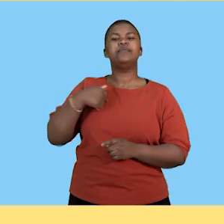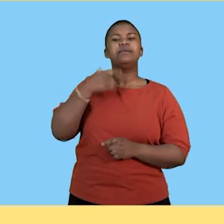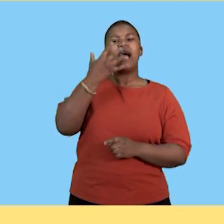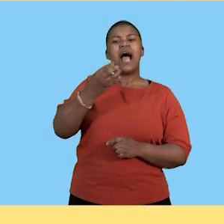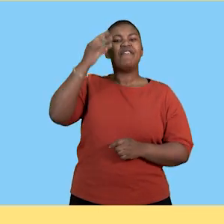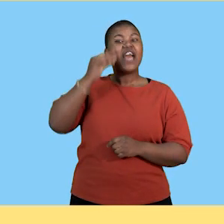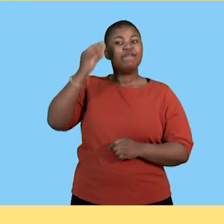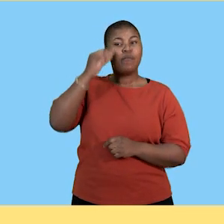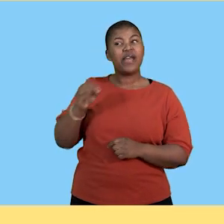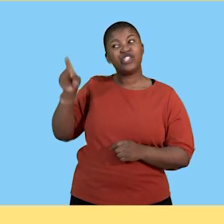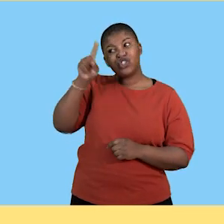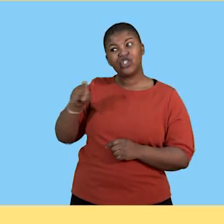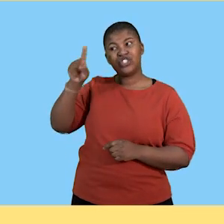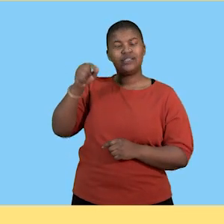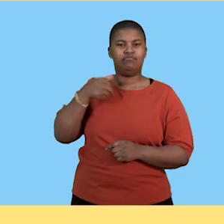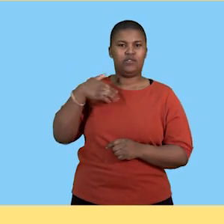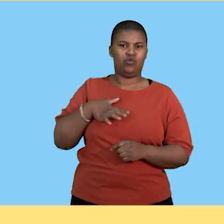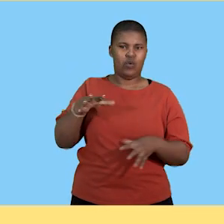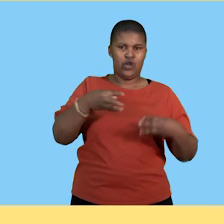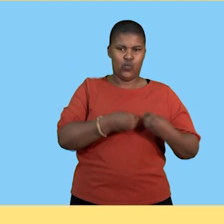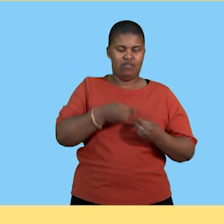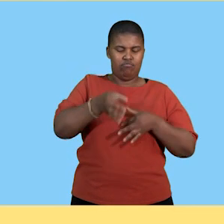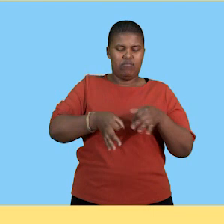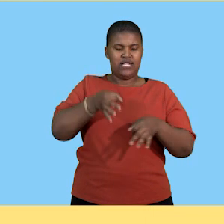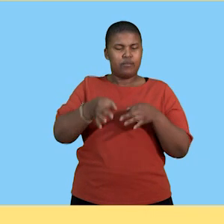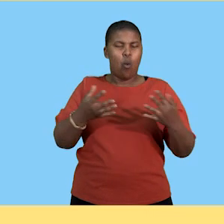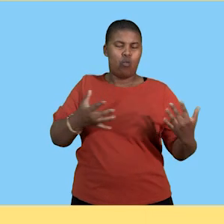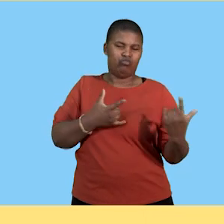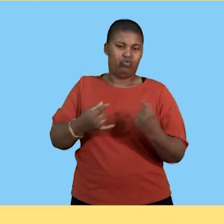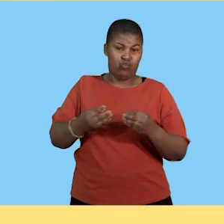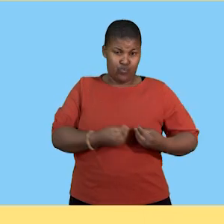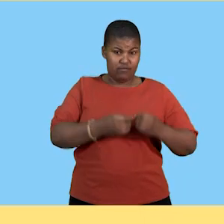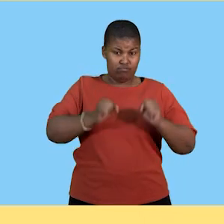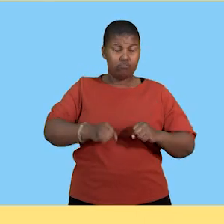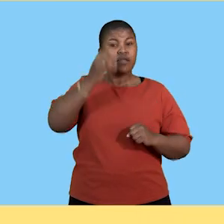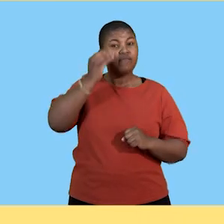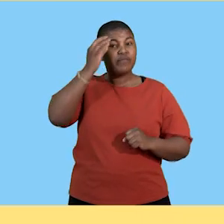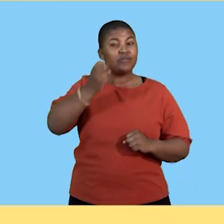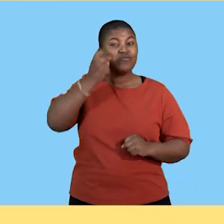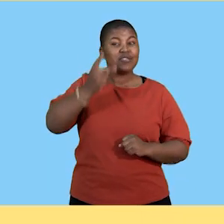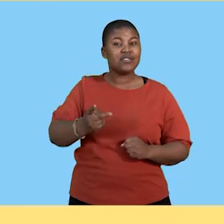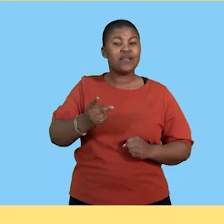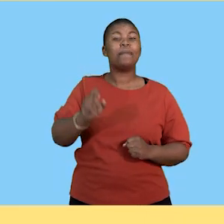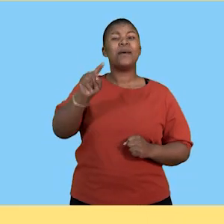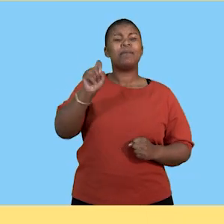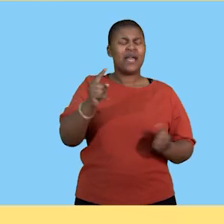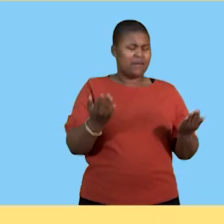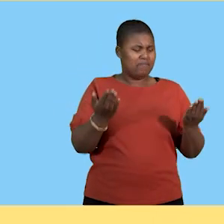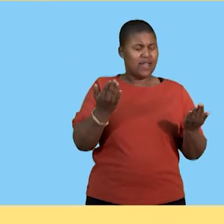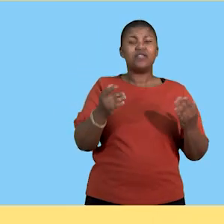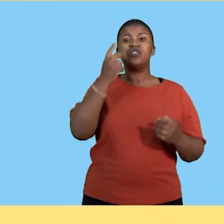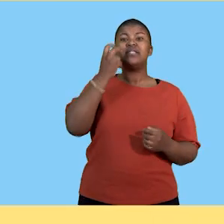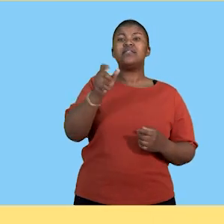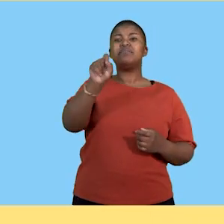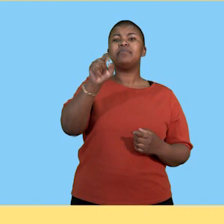information that I want to go through together with you. And the information reads, some balances on the